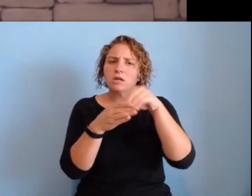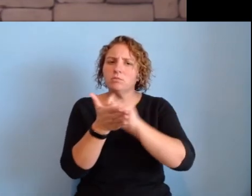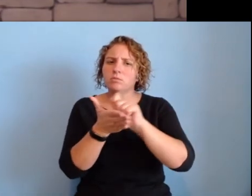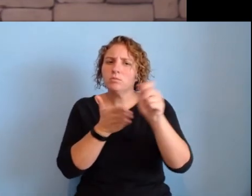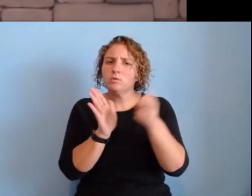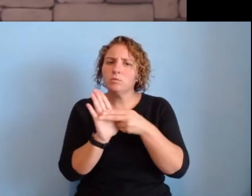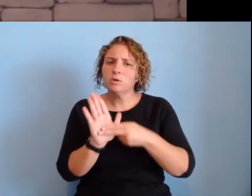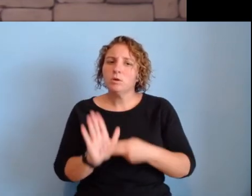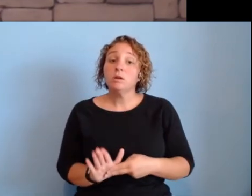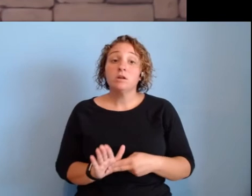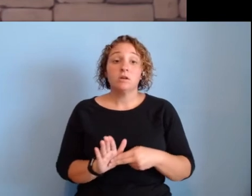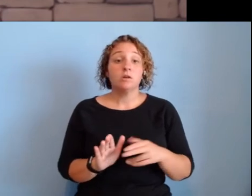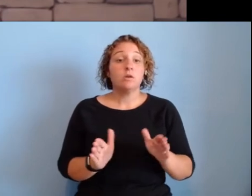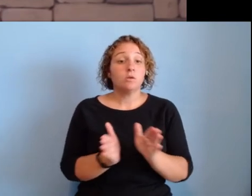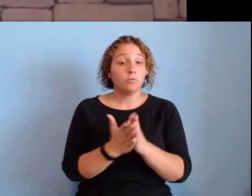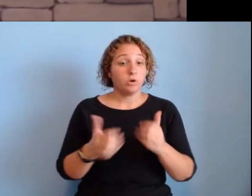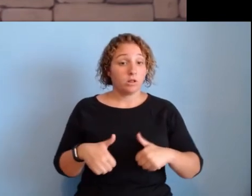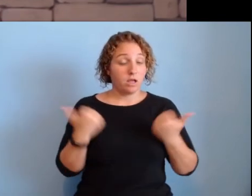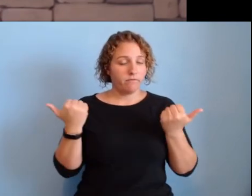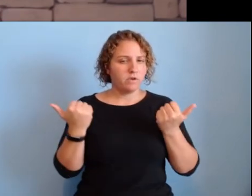How do you get in the book of life?